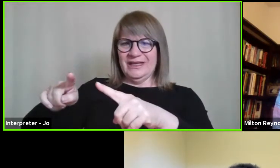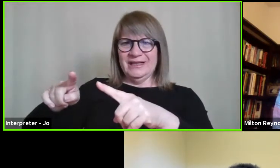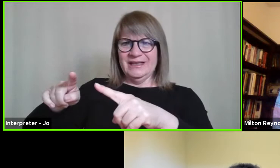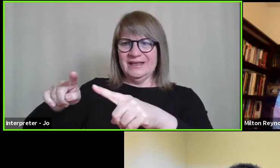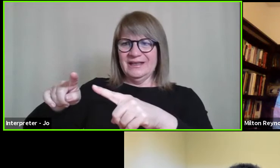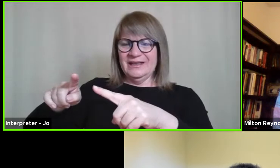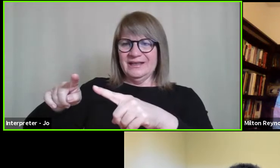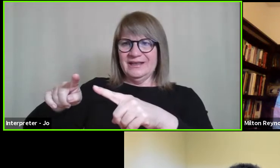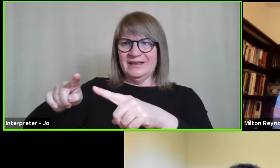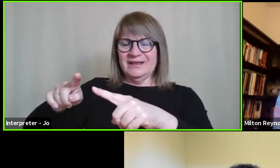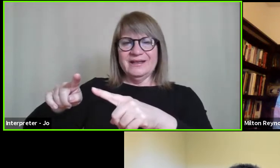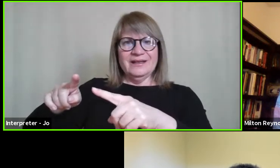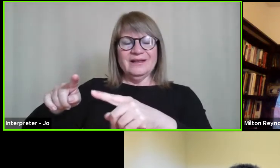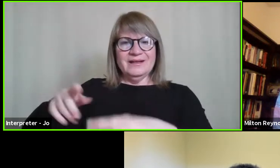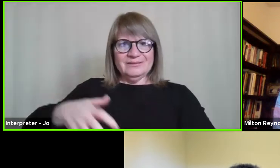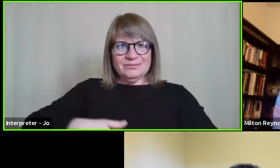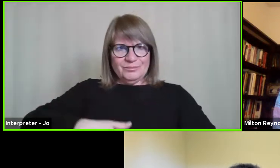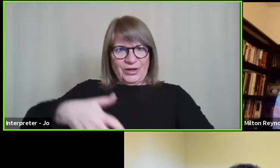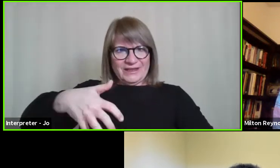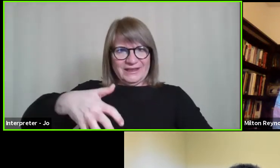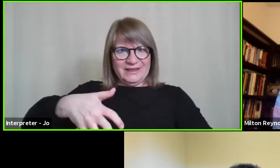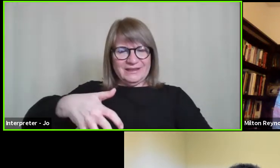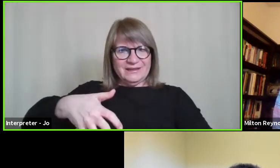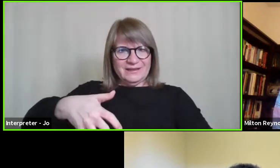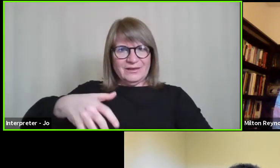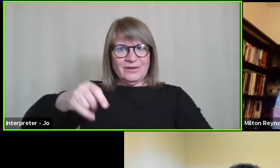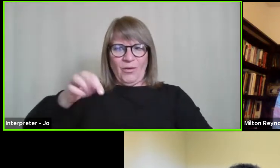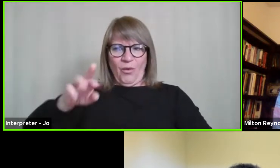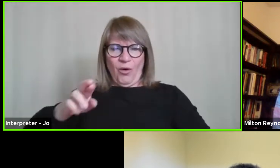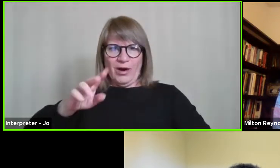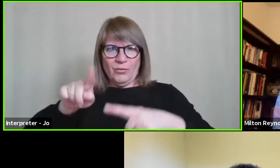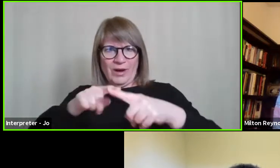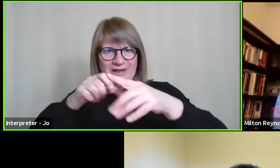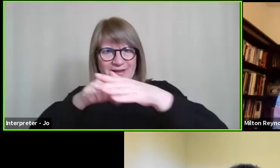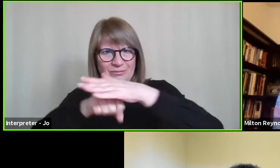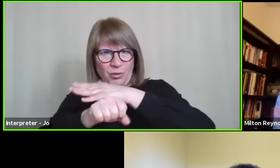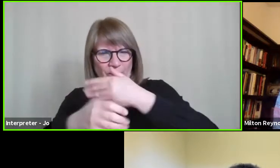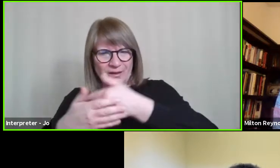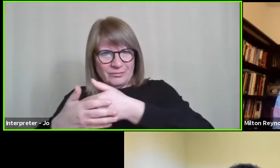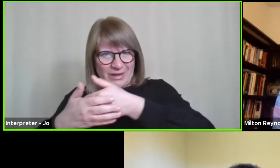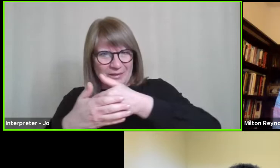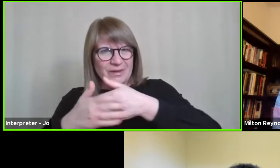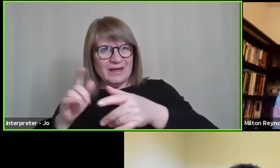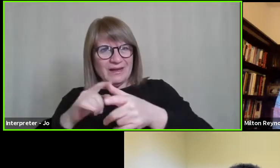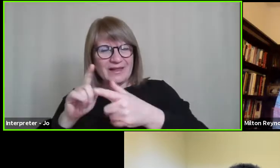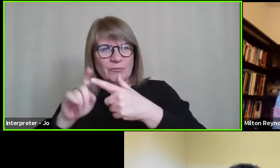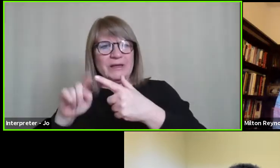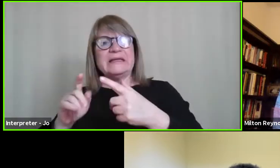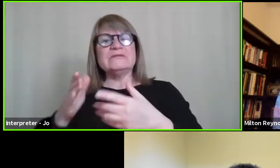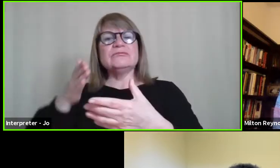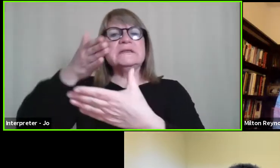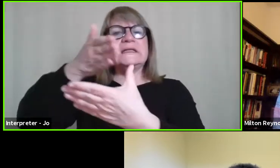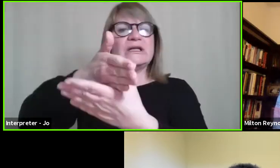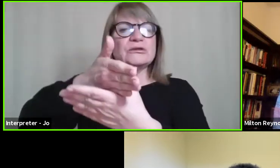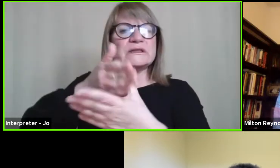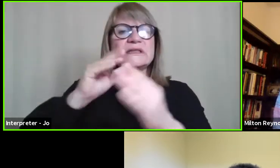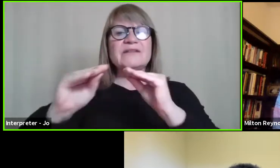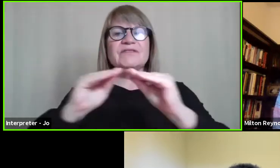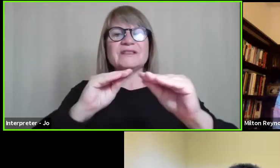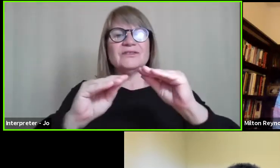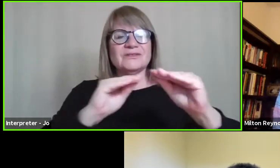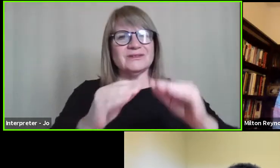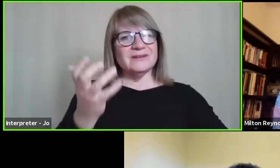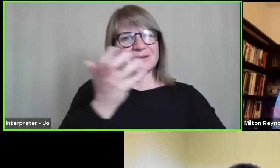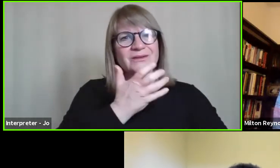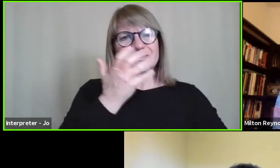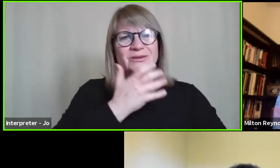made prior to birth once health is shaped in that way it places a tremendous burden on families